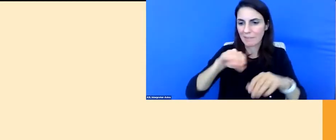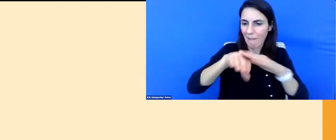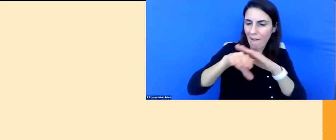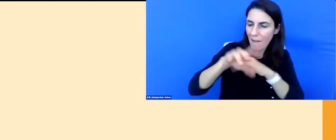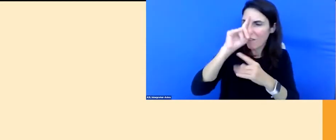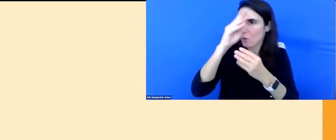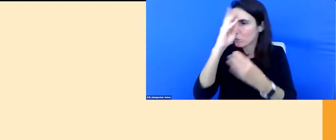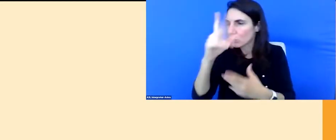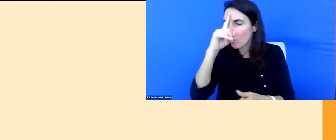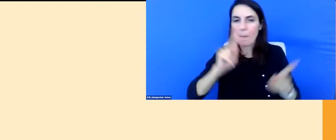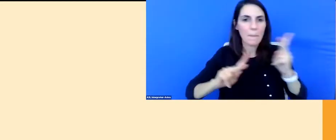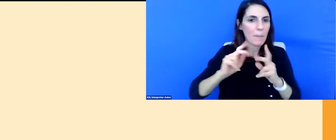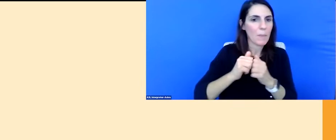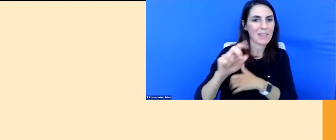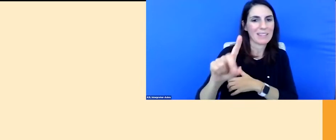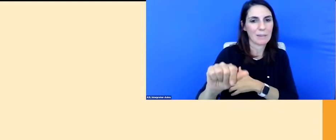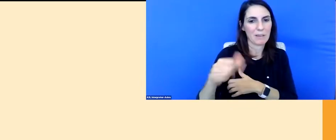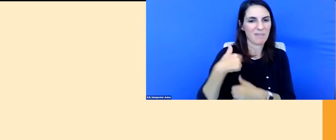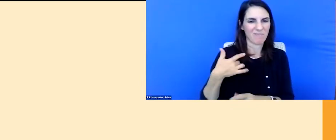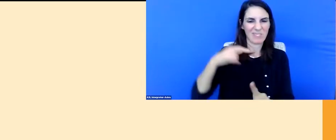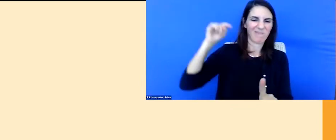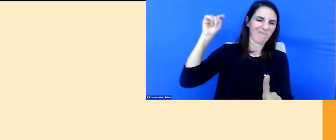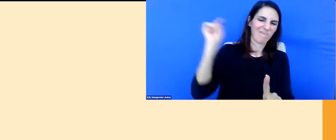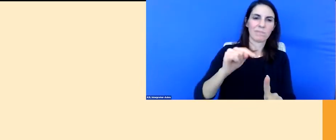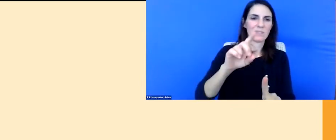for people with disabilities.